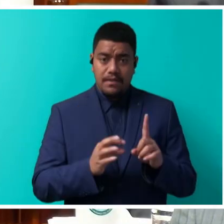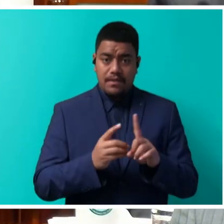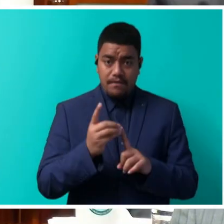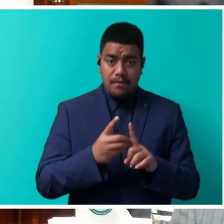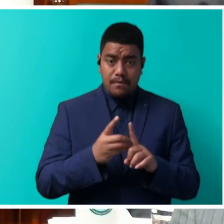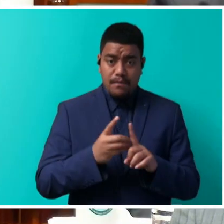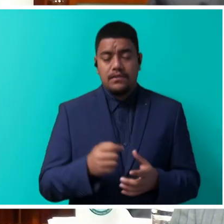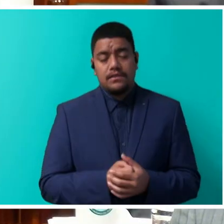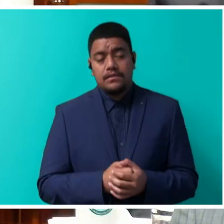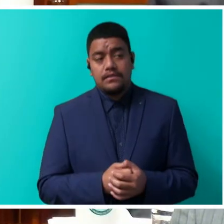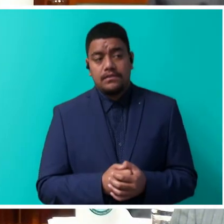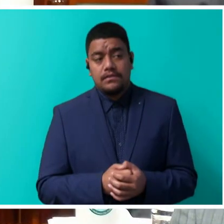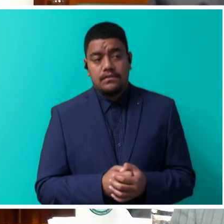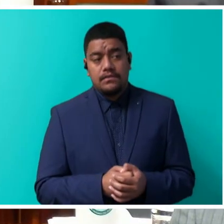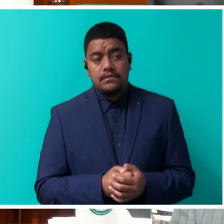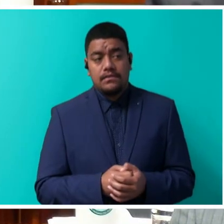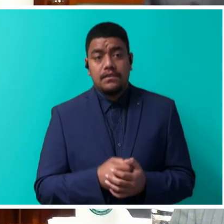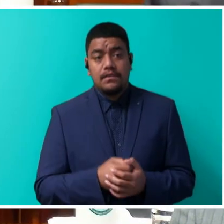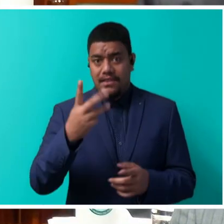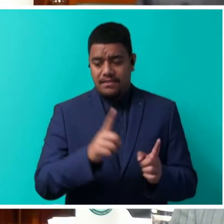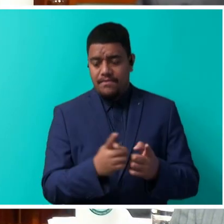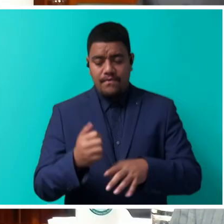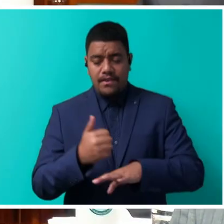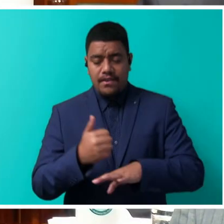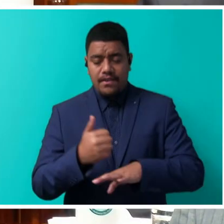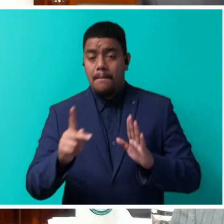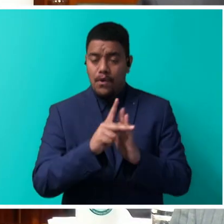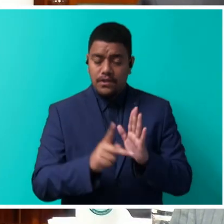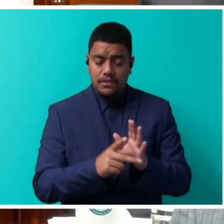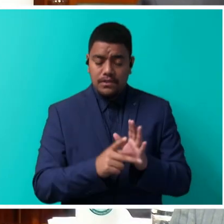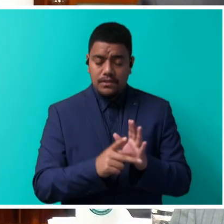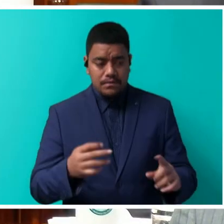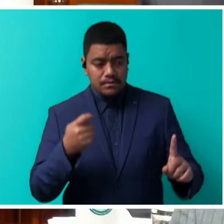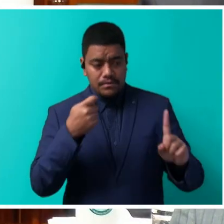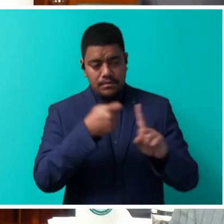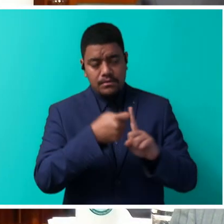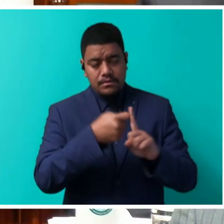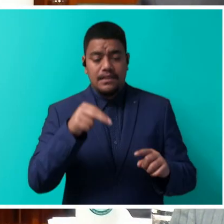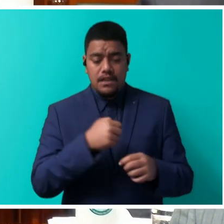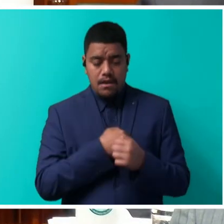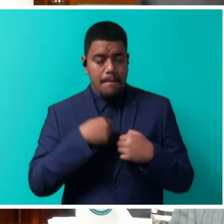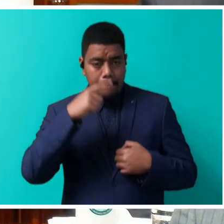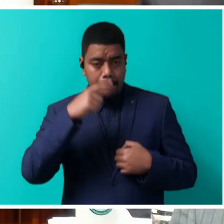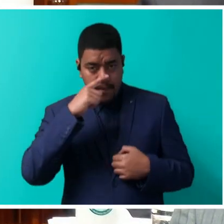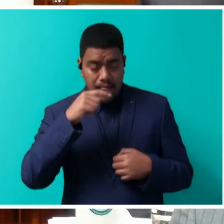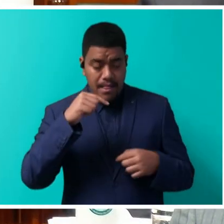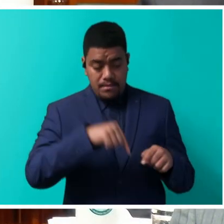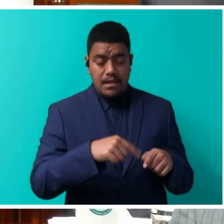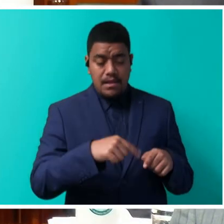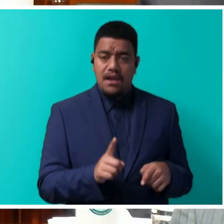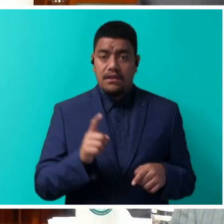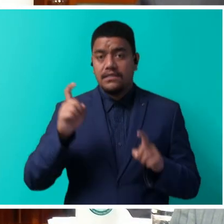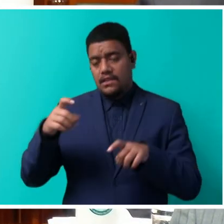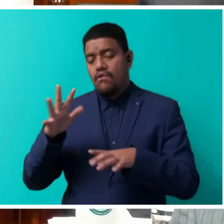infrastructure, the independence of the three arms of government, the policy decisions targeting the needs of our people here at home and abroad.